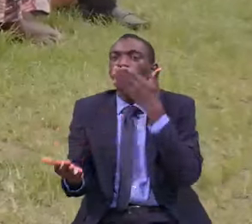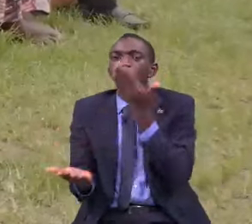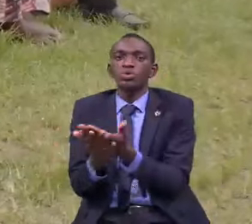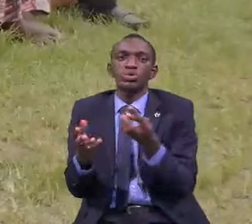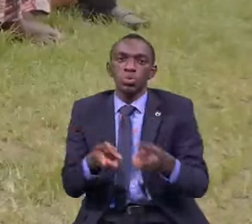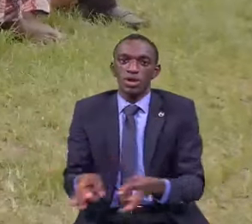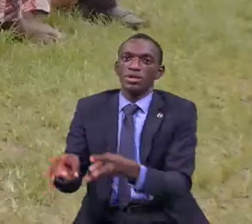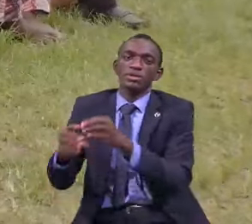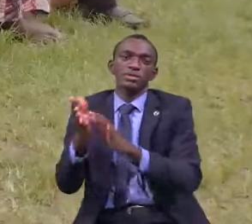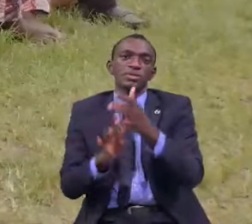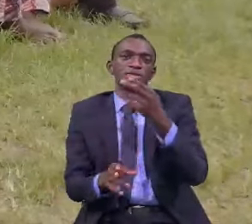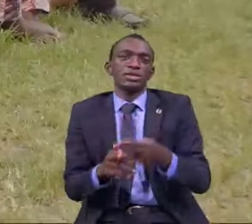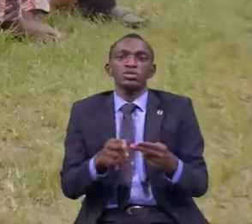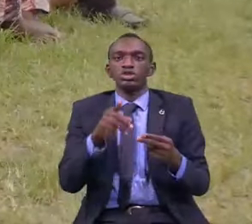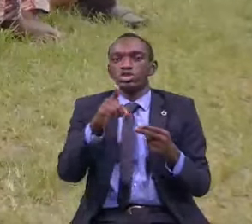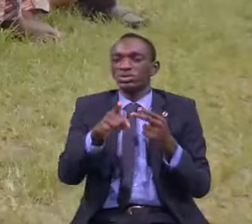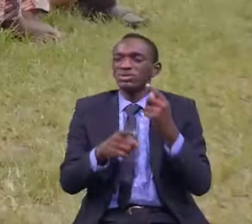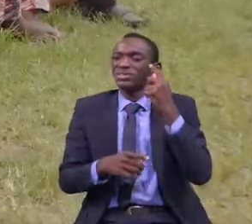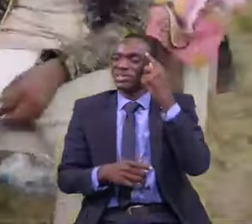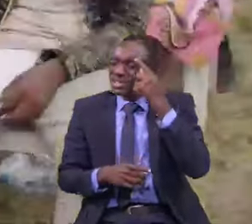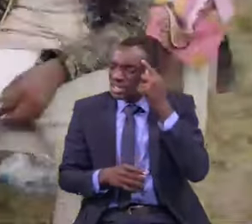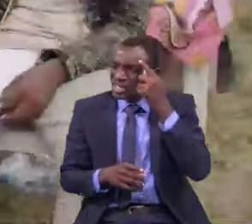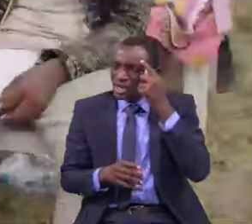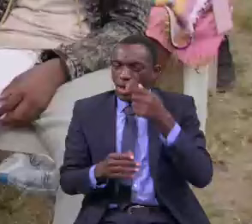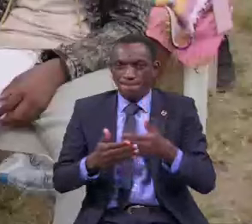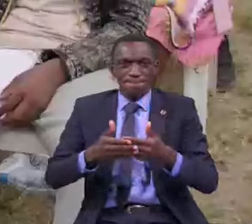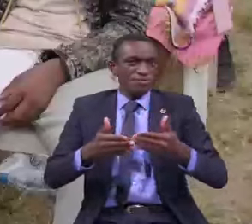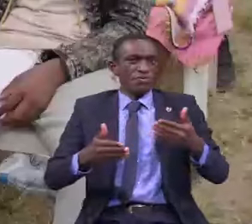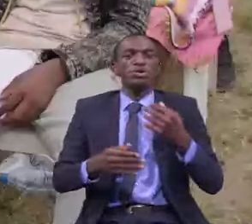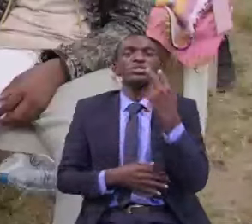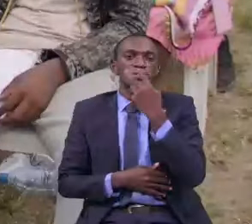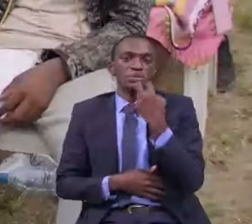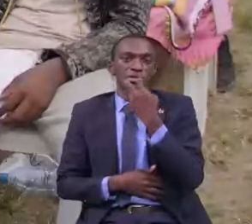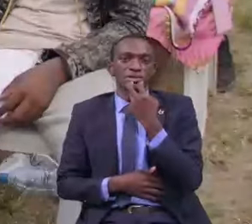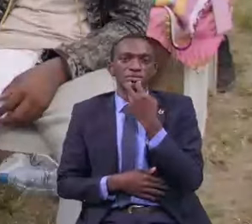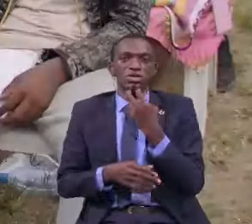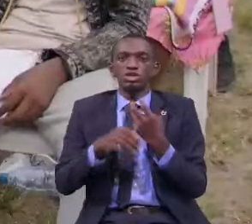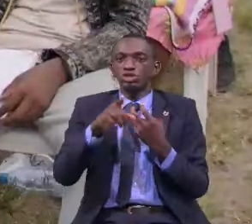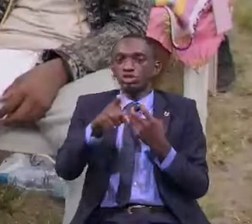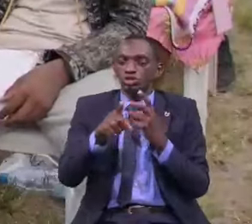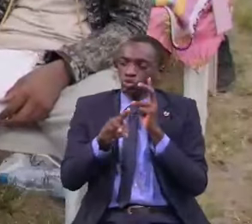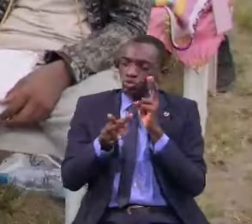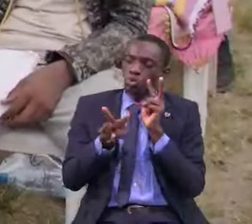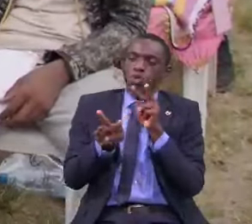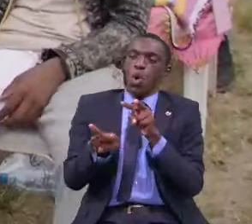You think before you speak. You look before you jump.